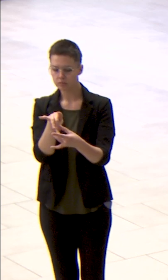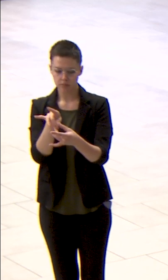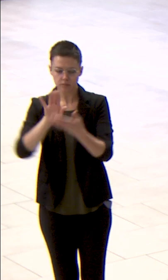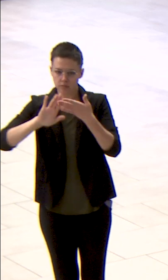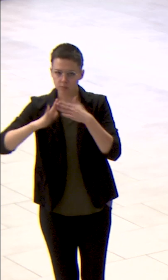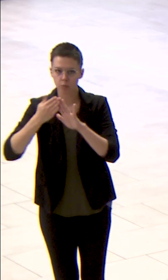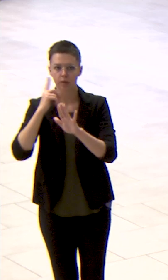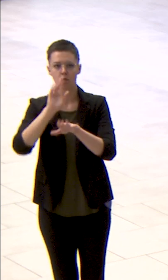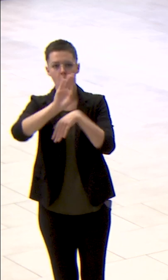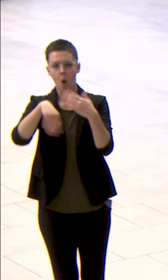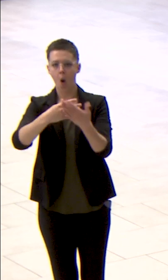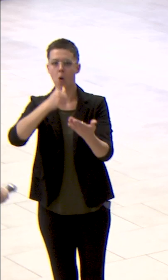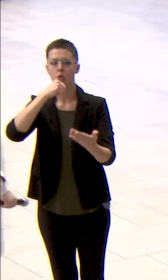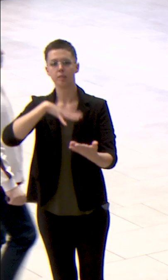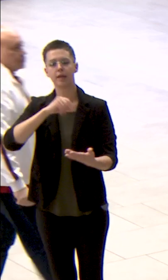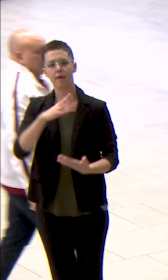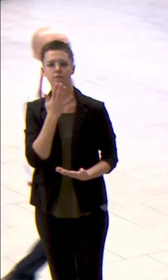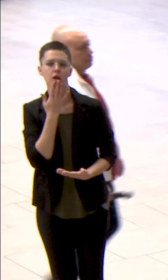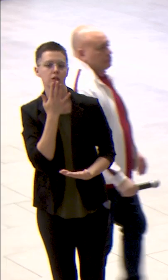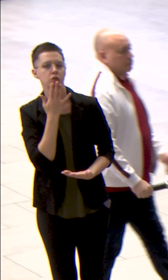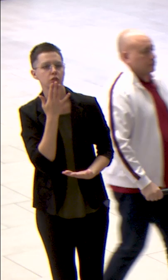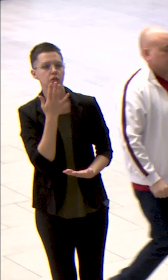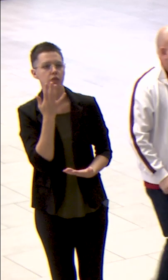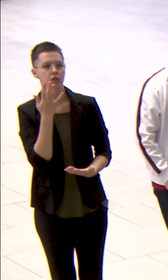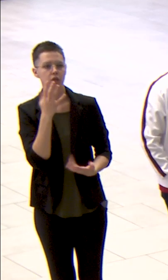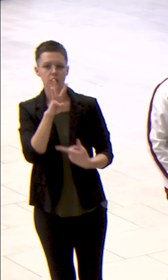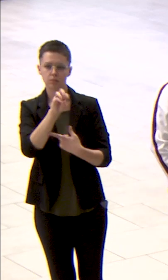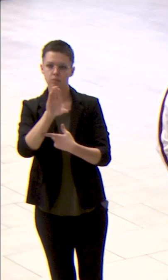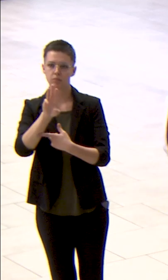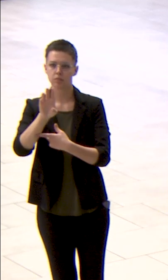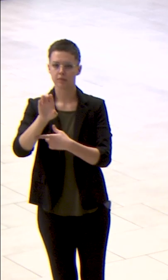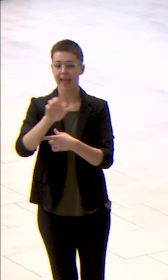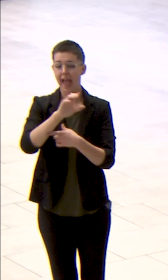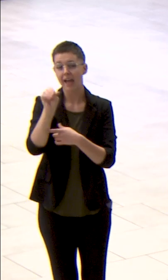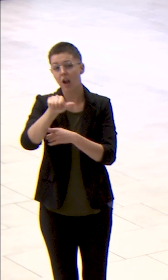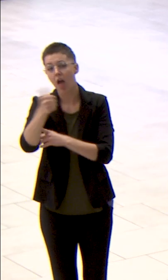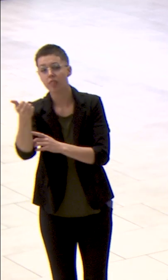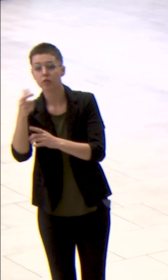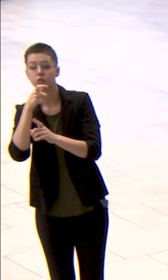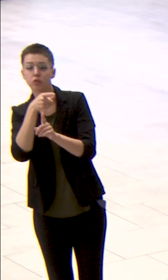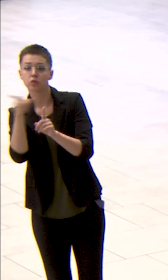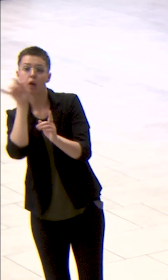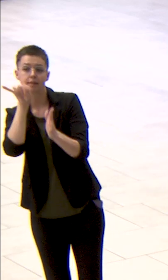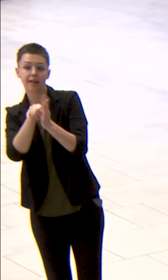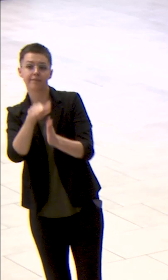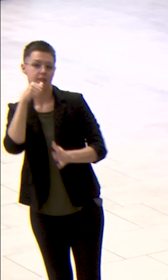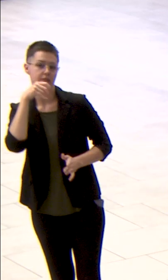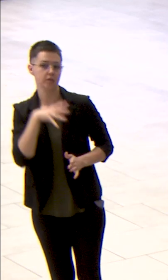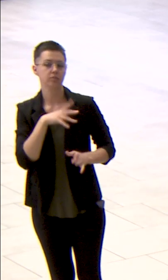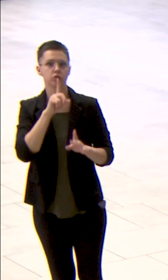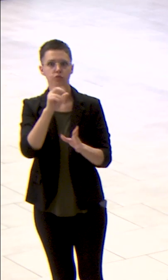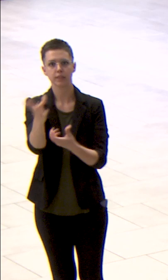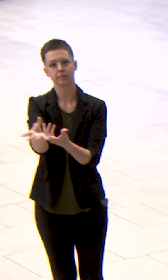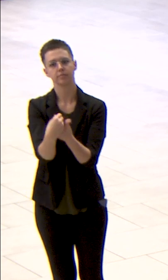community for all women of color and anyone who identifies, you know, as femme. And so it has always been very